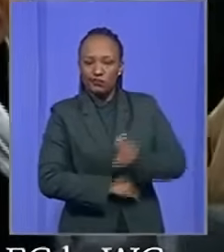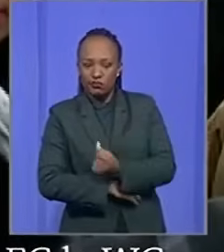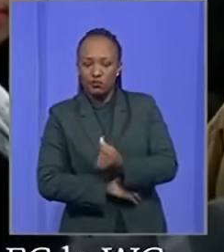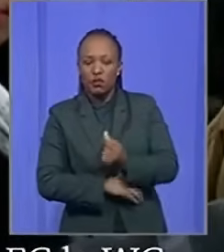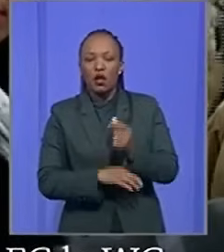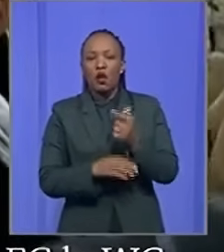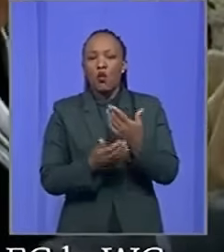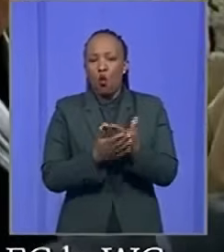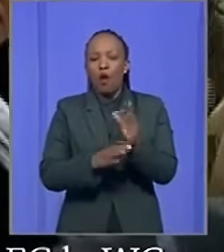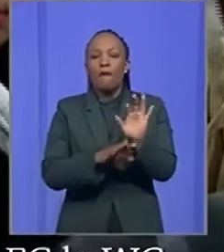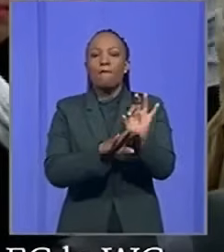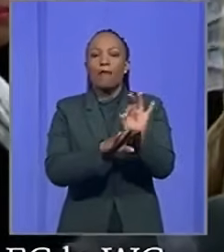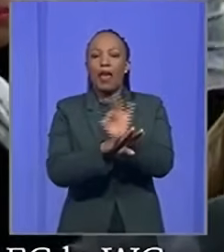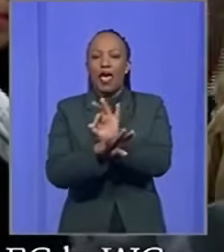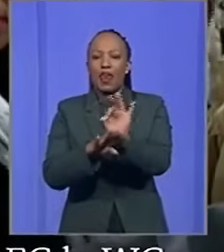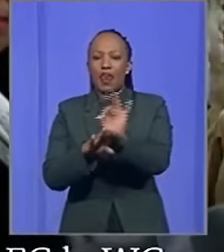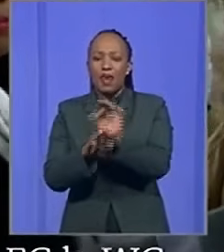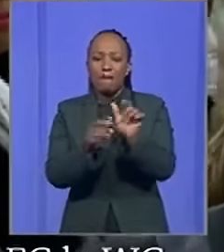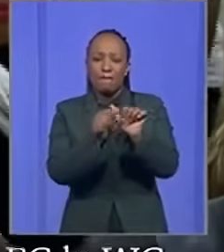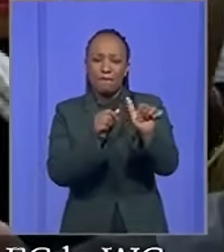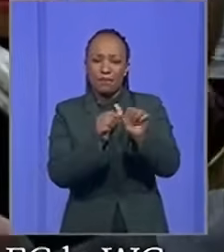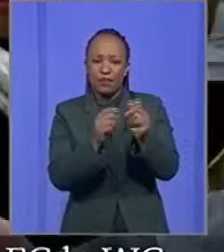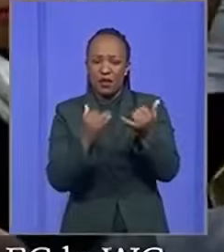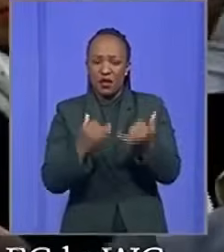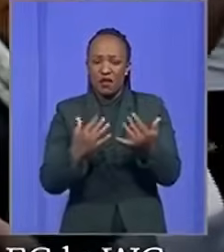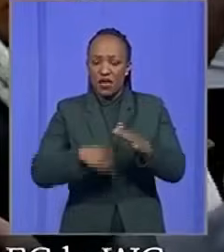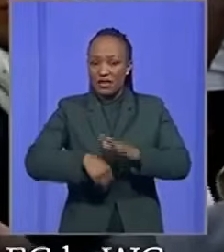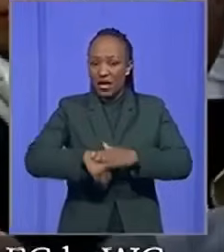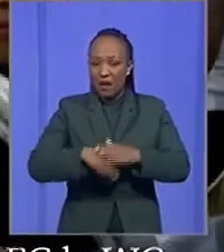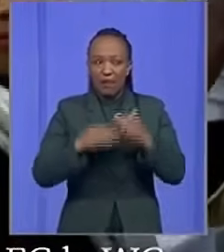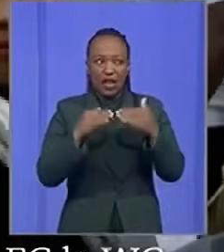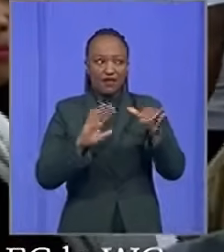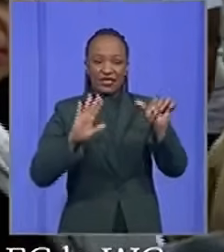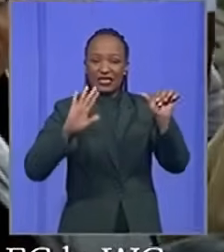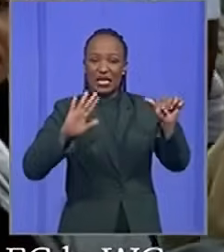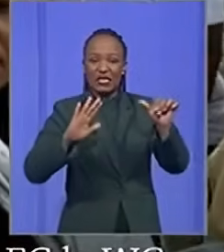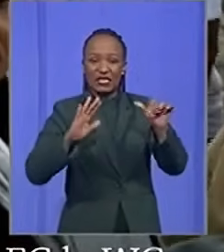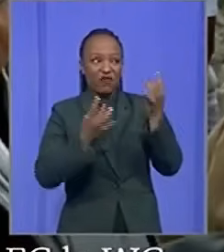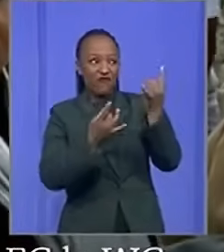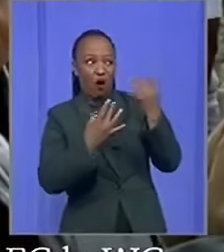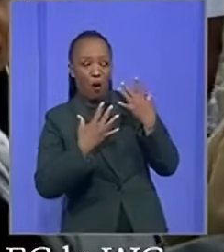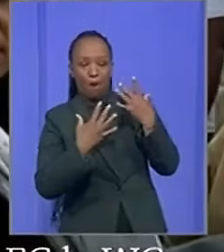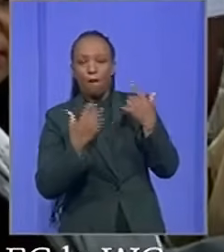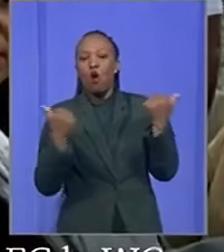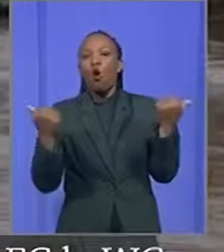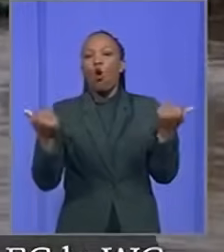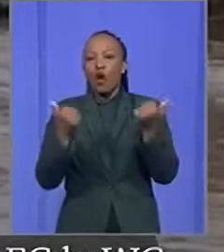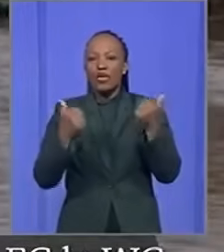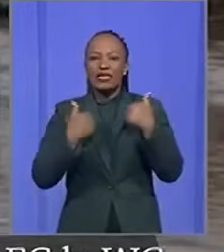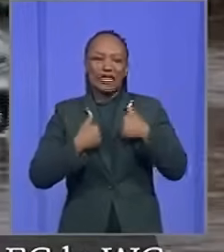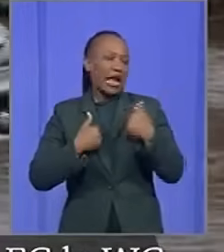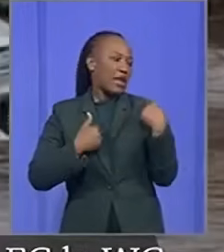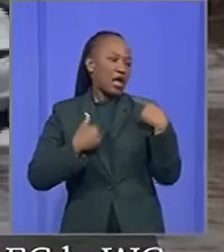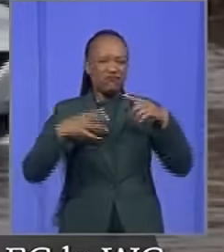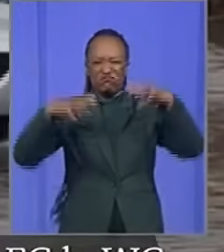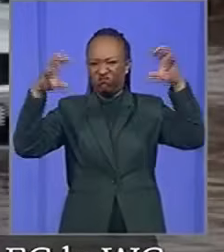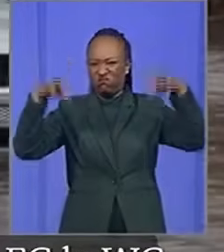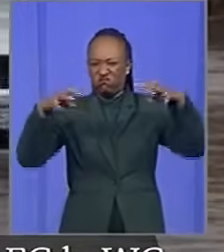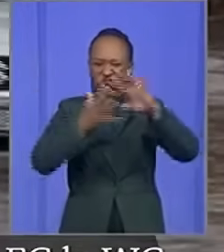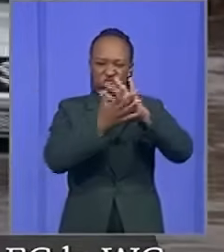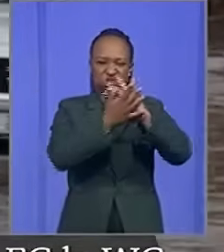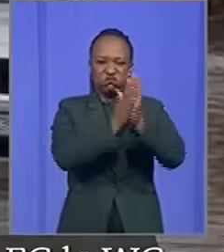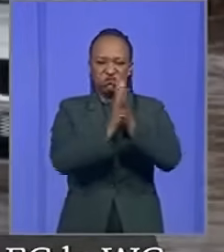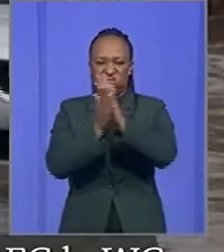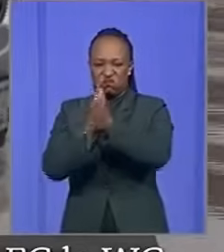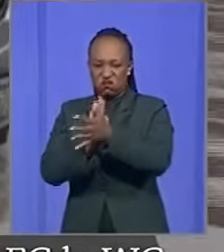planned better. The only time we got a level 6, it was when the damage has been caused by Sunday. Ha re leba ka Western